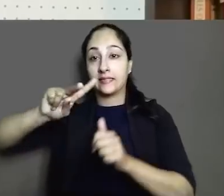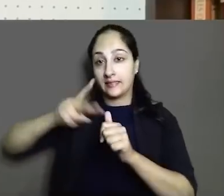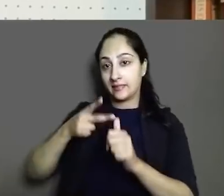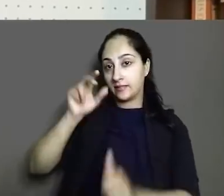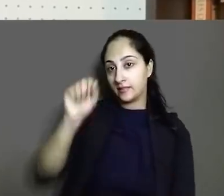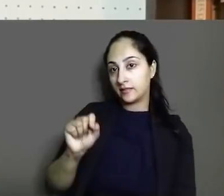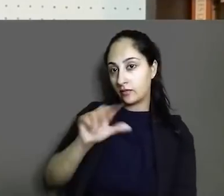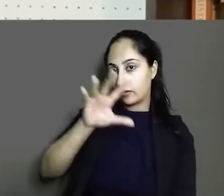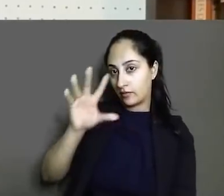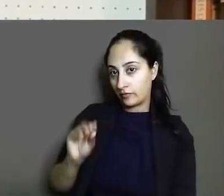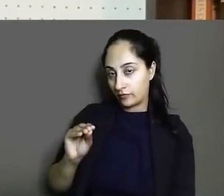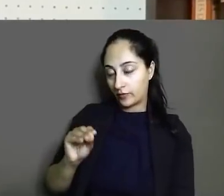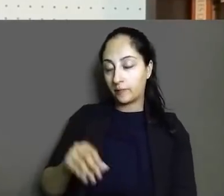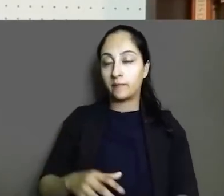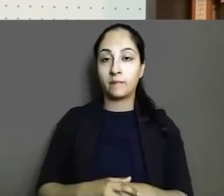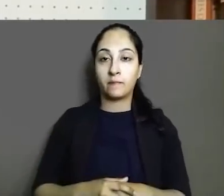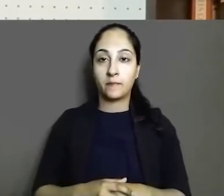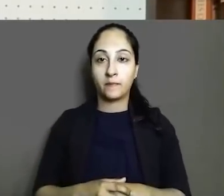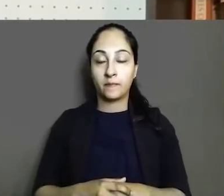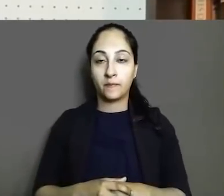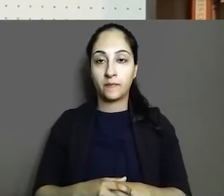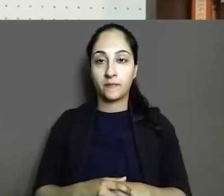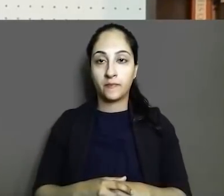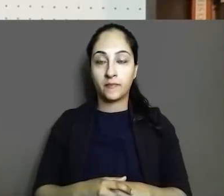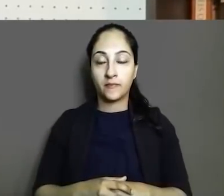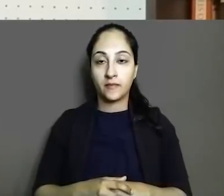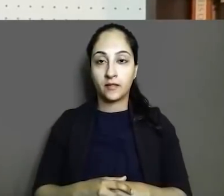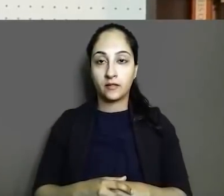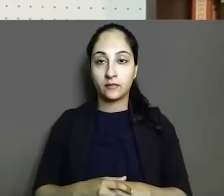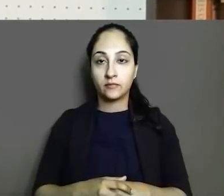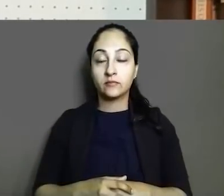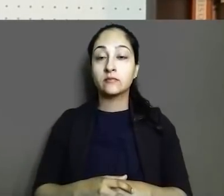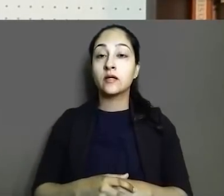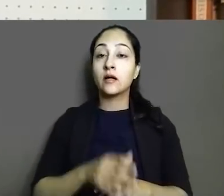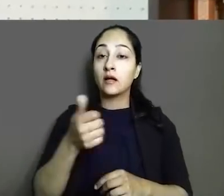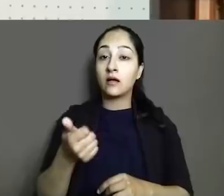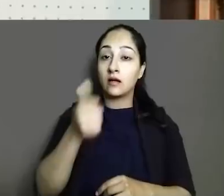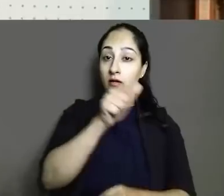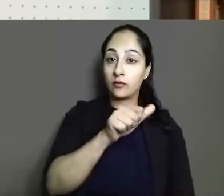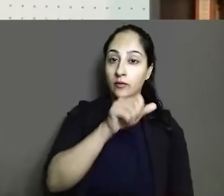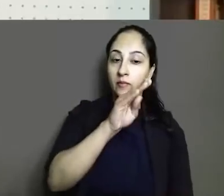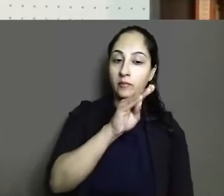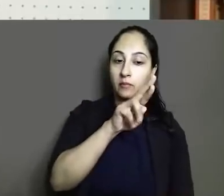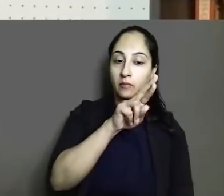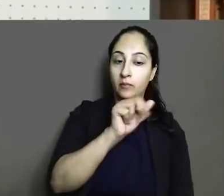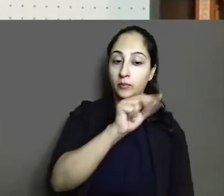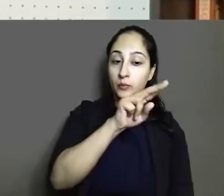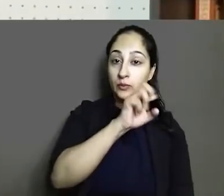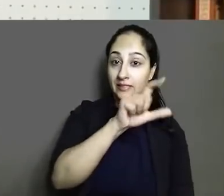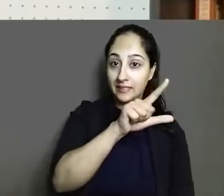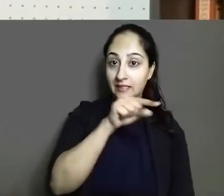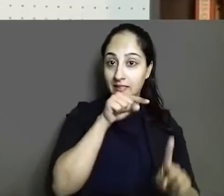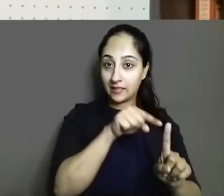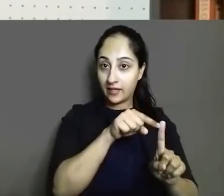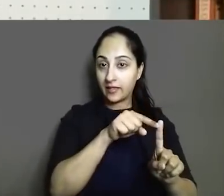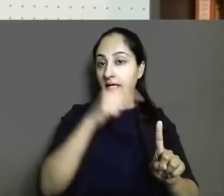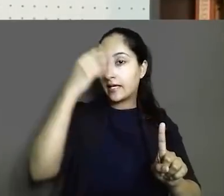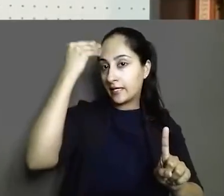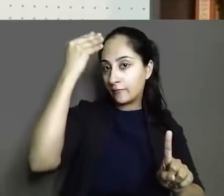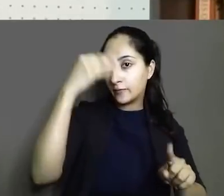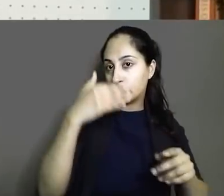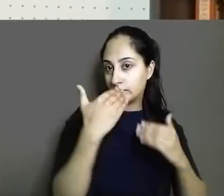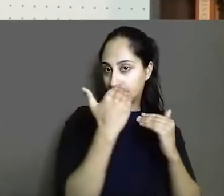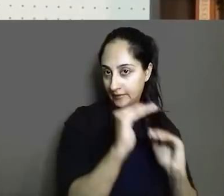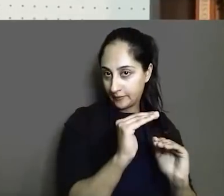So the Moderna and Pfizer vaccines are okay still against the